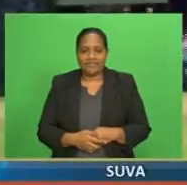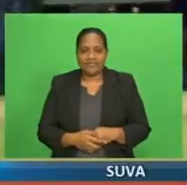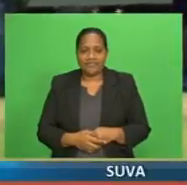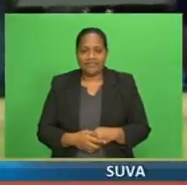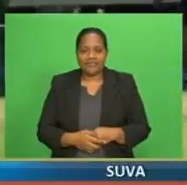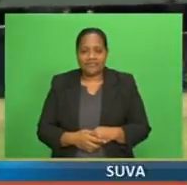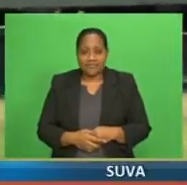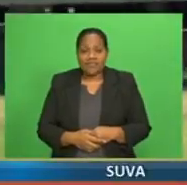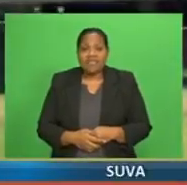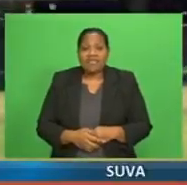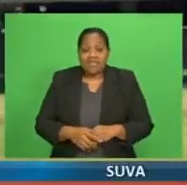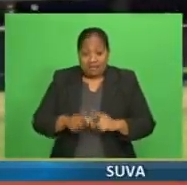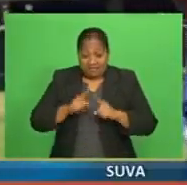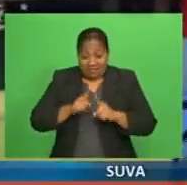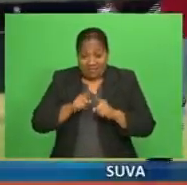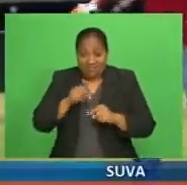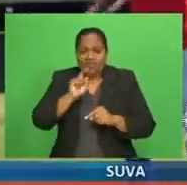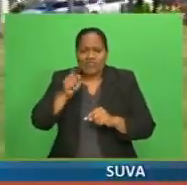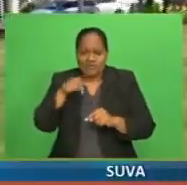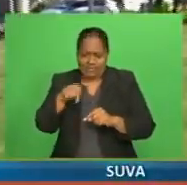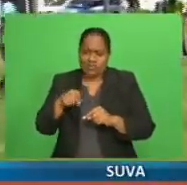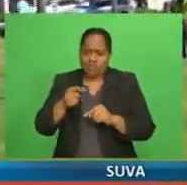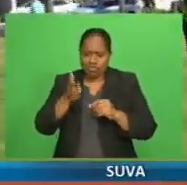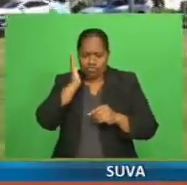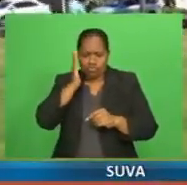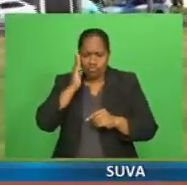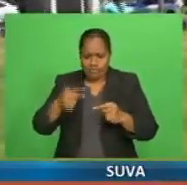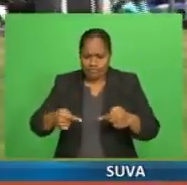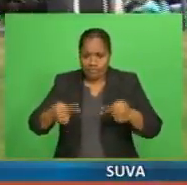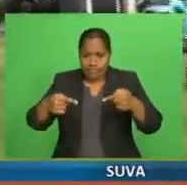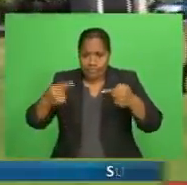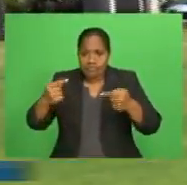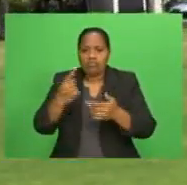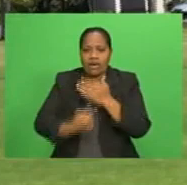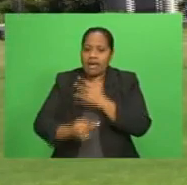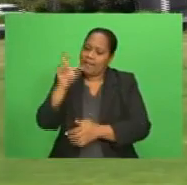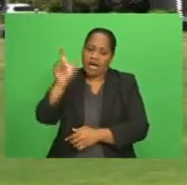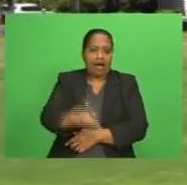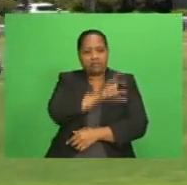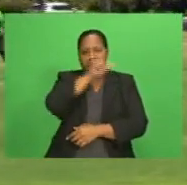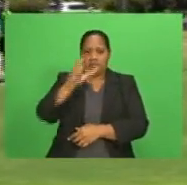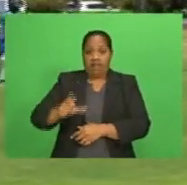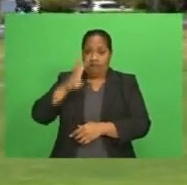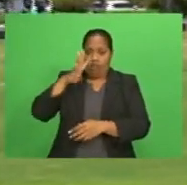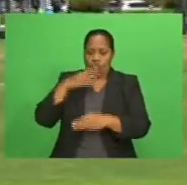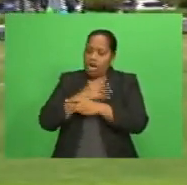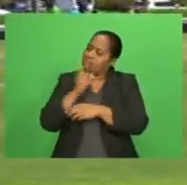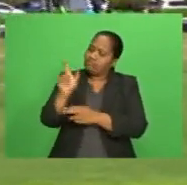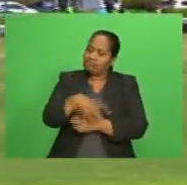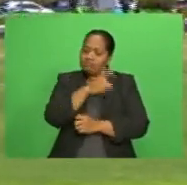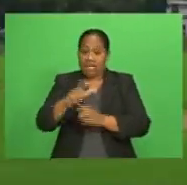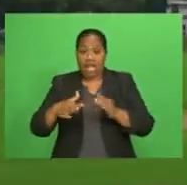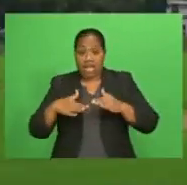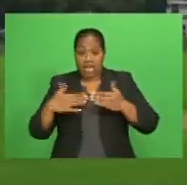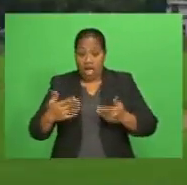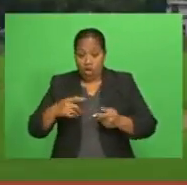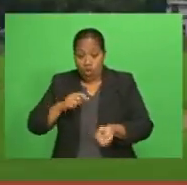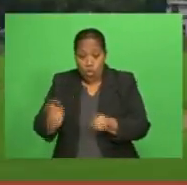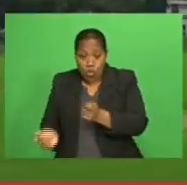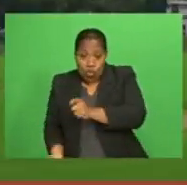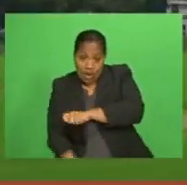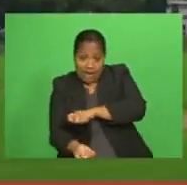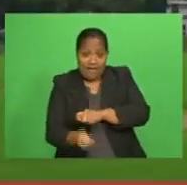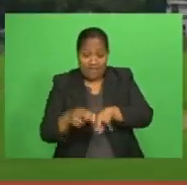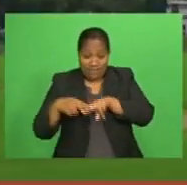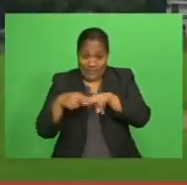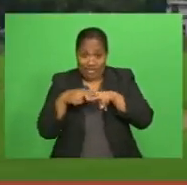Following its promising start, the schools competition had to be cancelled after 4 weeks. But now Cricket Fiji has come up with a plan. If there's a